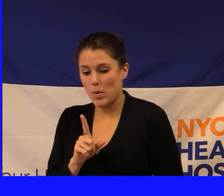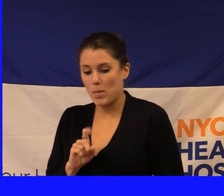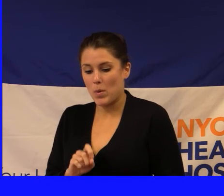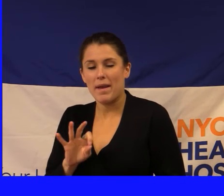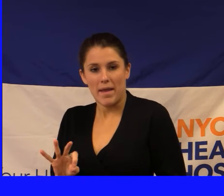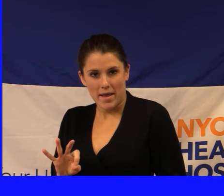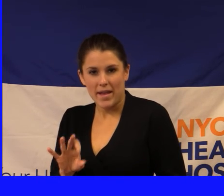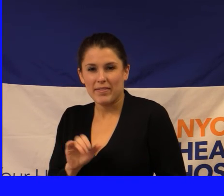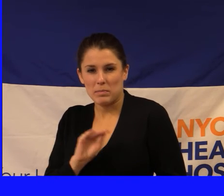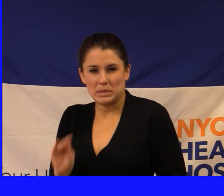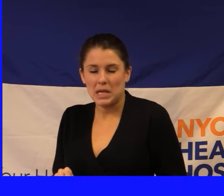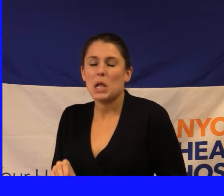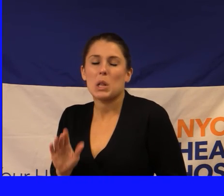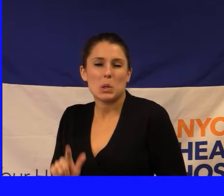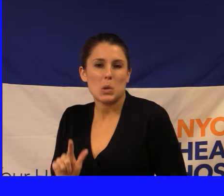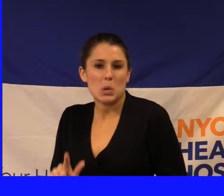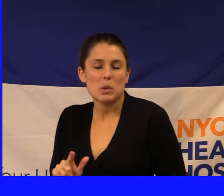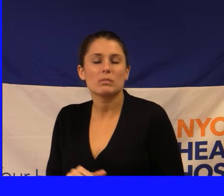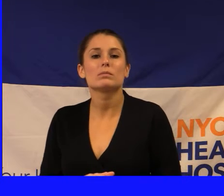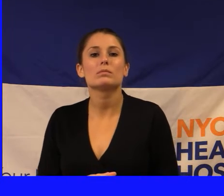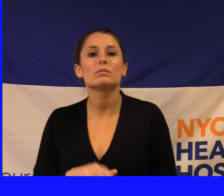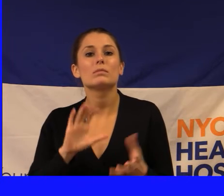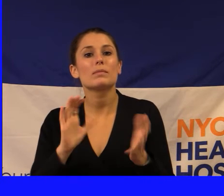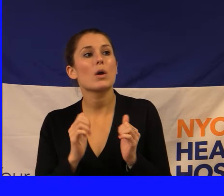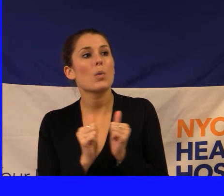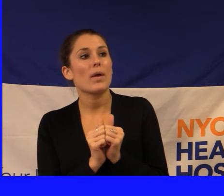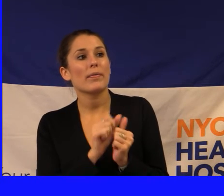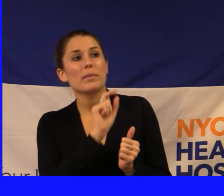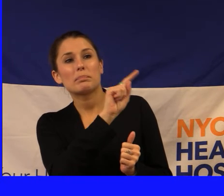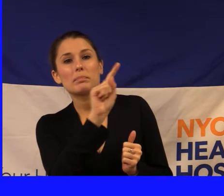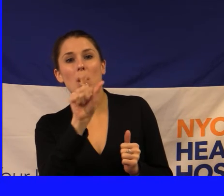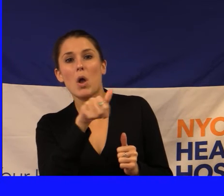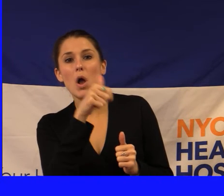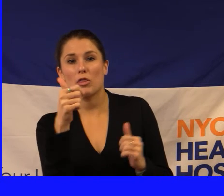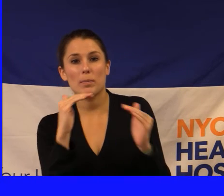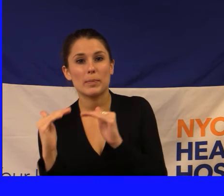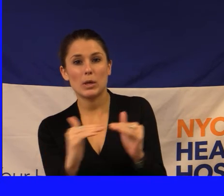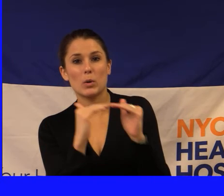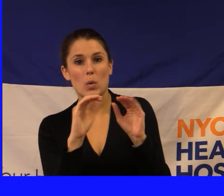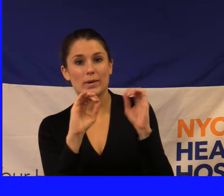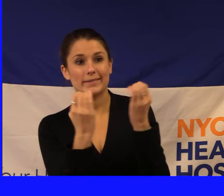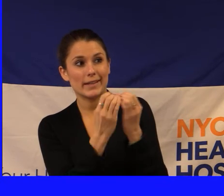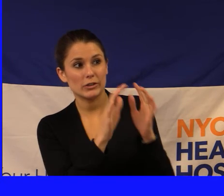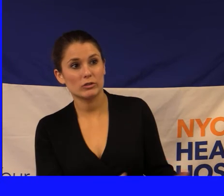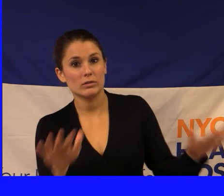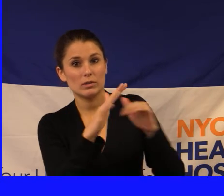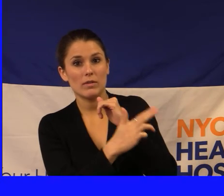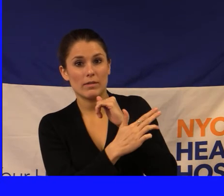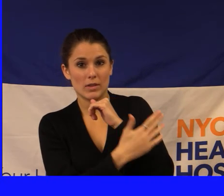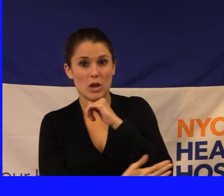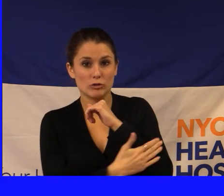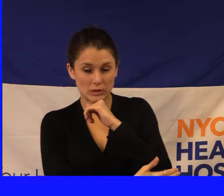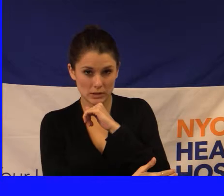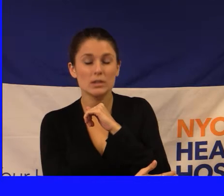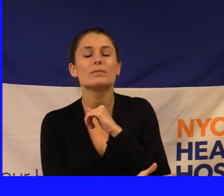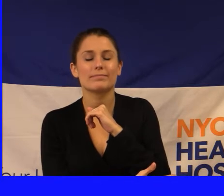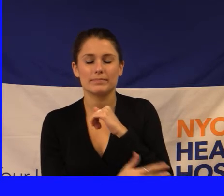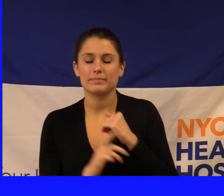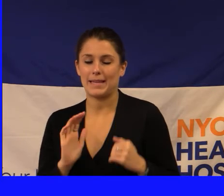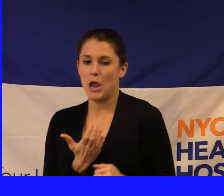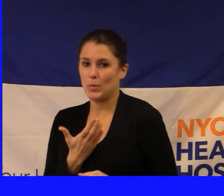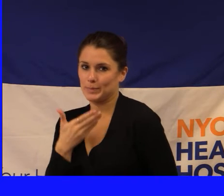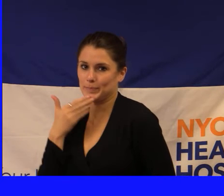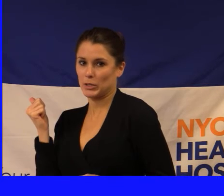know, and certainly compared to our peer organizations regionally and nationally, it's significantly better. The chart